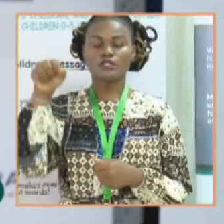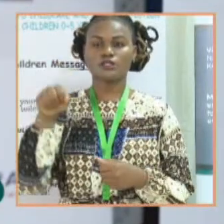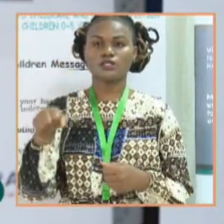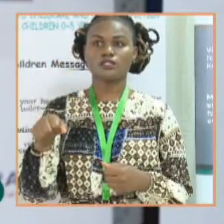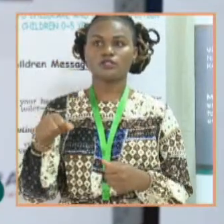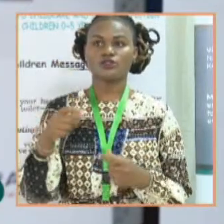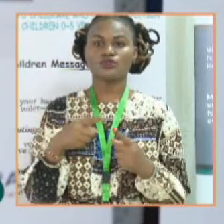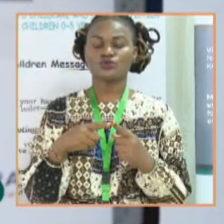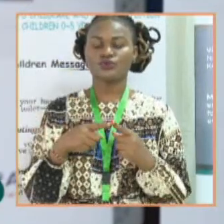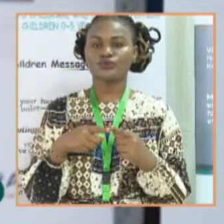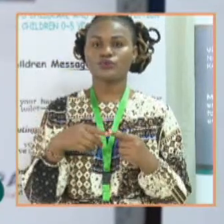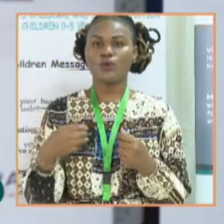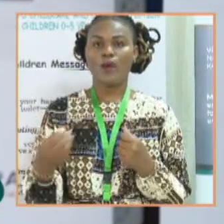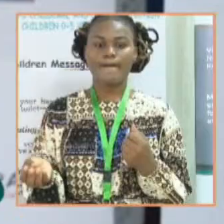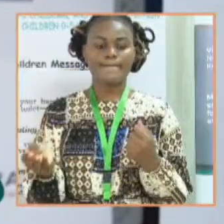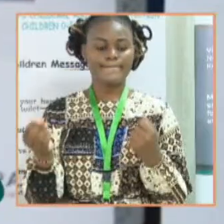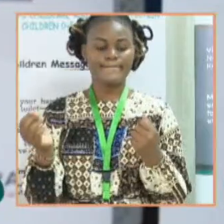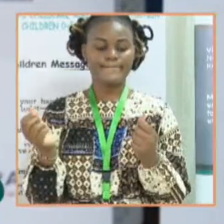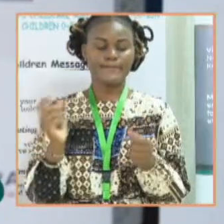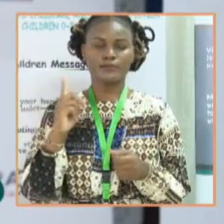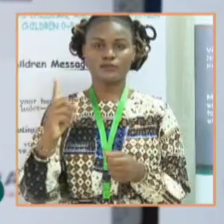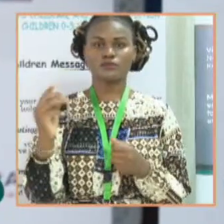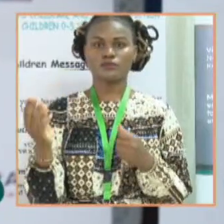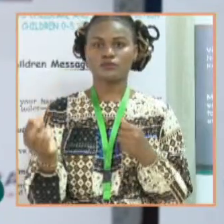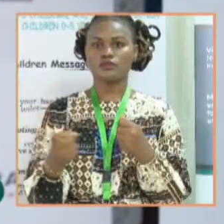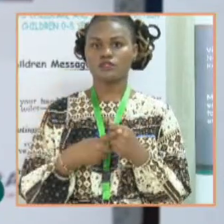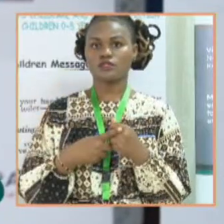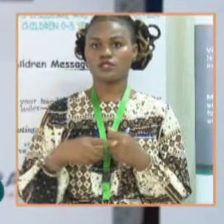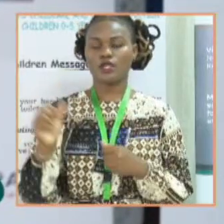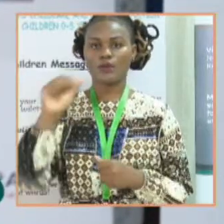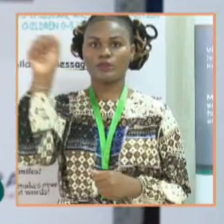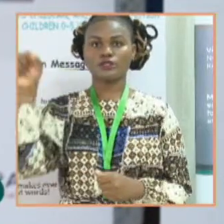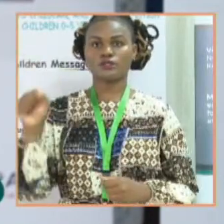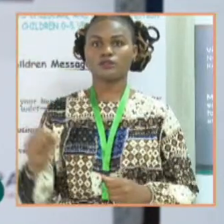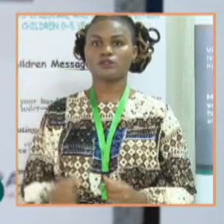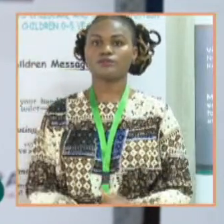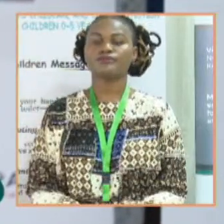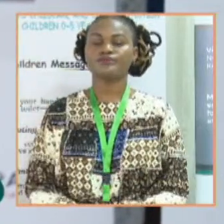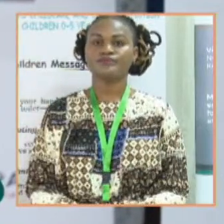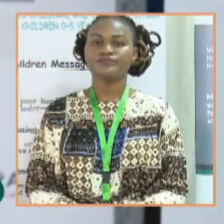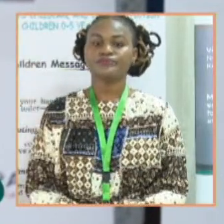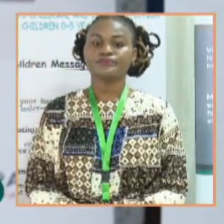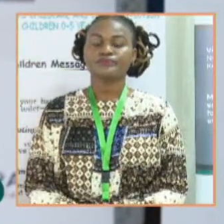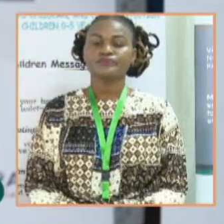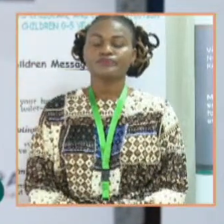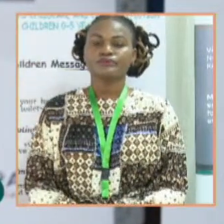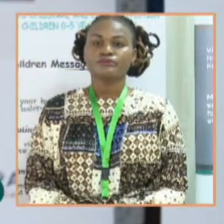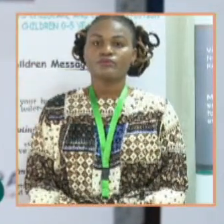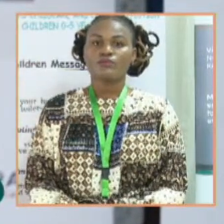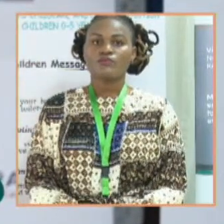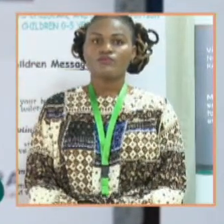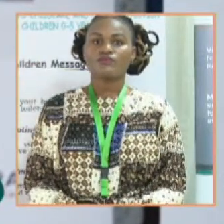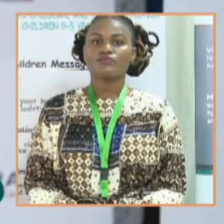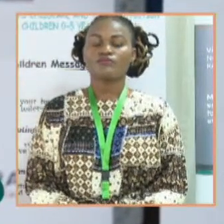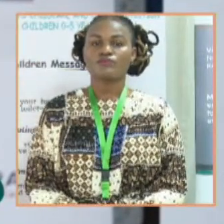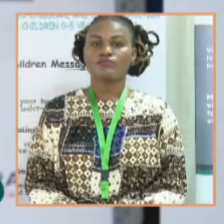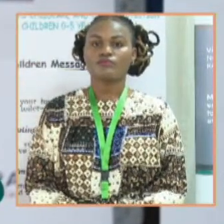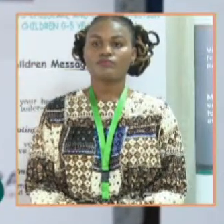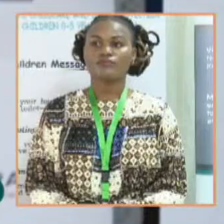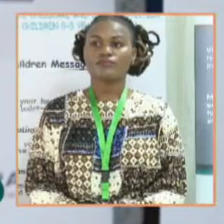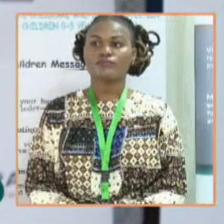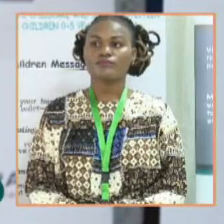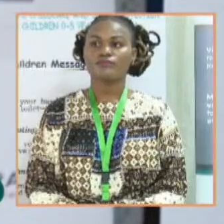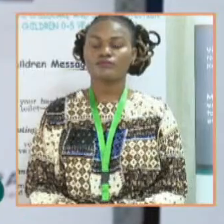that budget was allocated. Whether it's adequate is a question for us to ponder. In terms of expenditure of